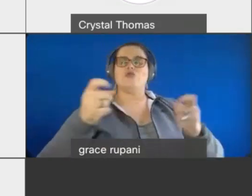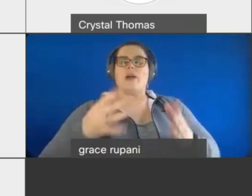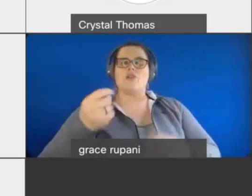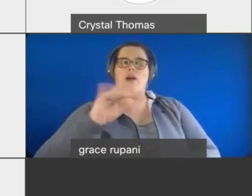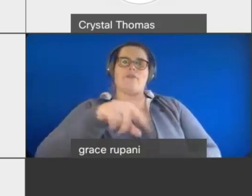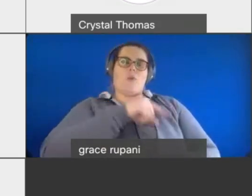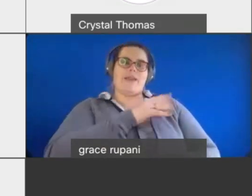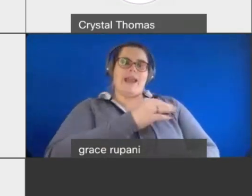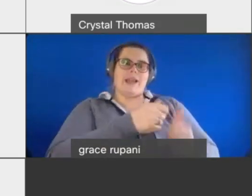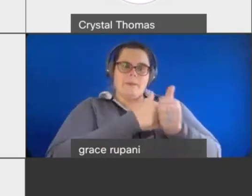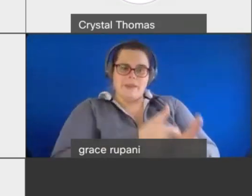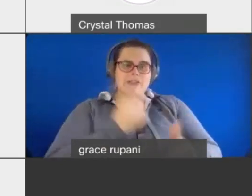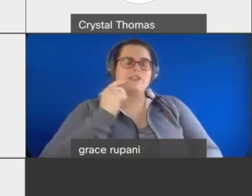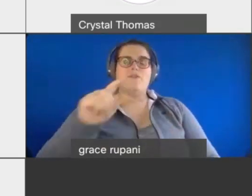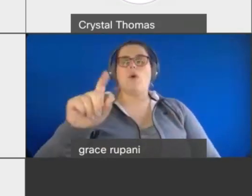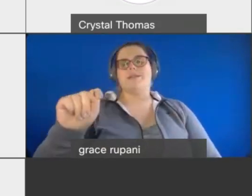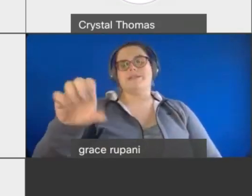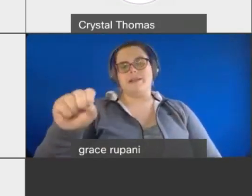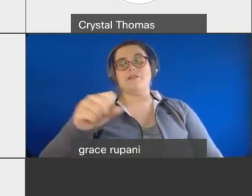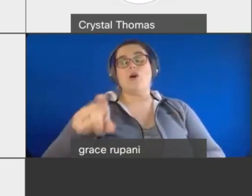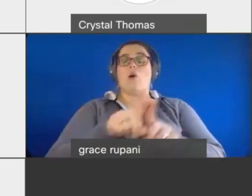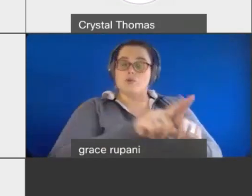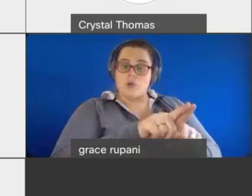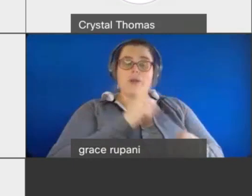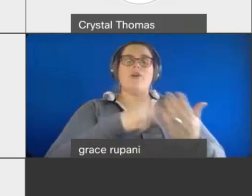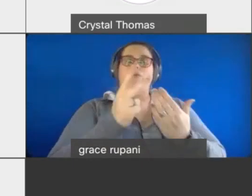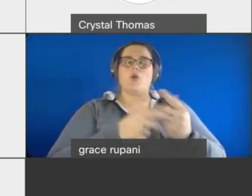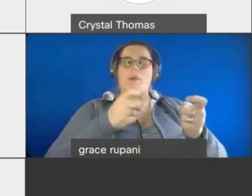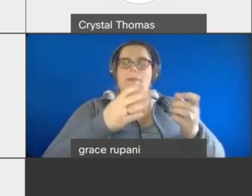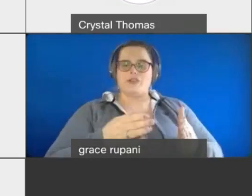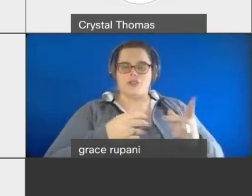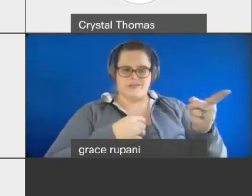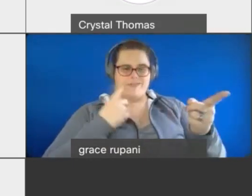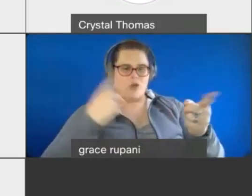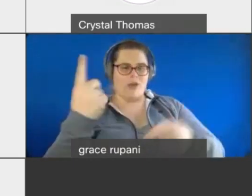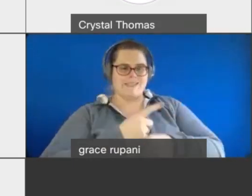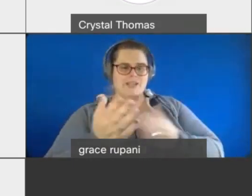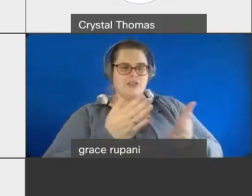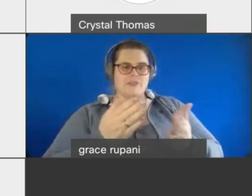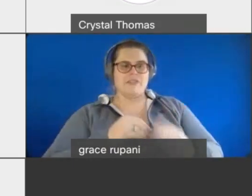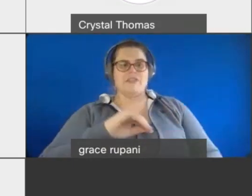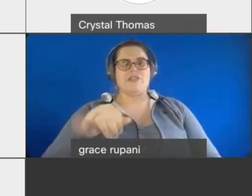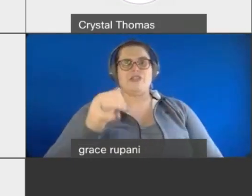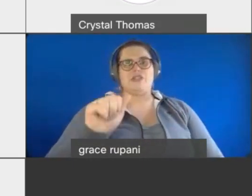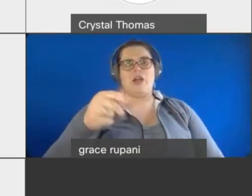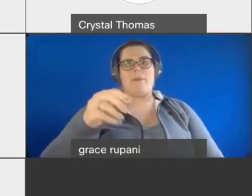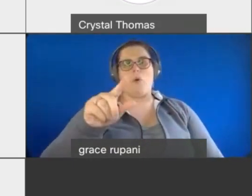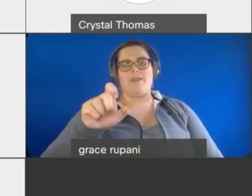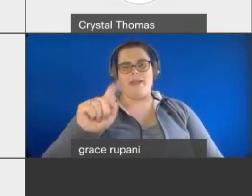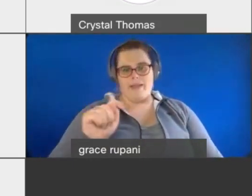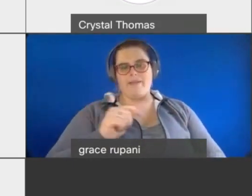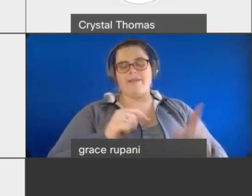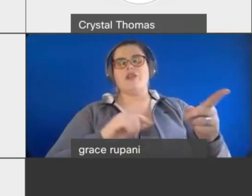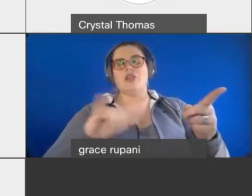also joined by our Program Manager for our Day Services entity, Jopalay, Mr. James Smith.